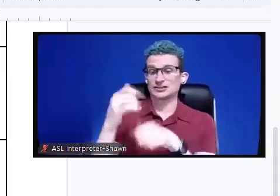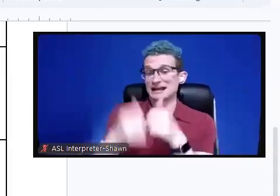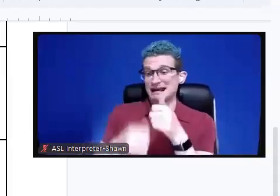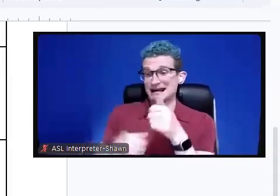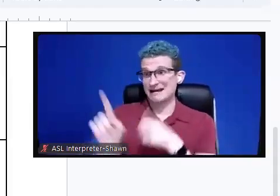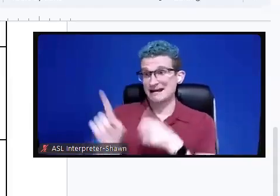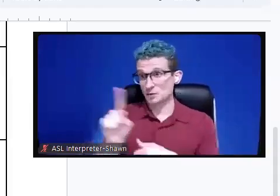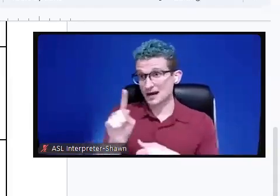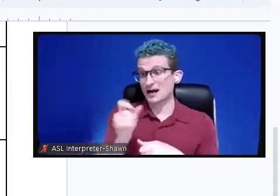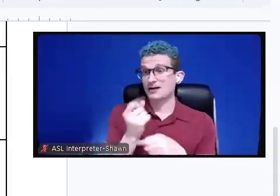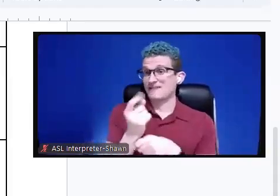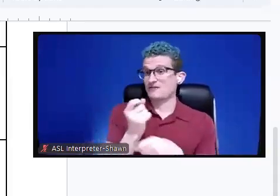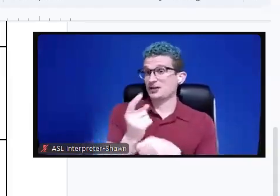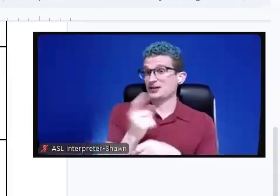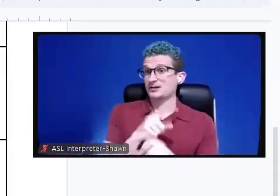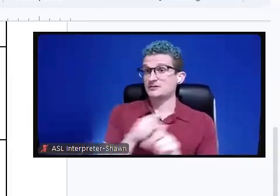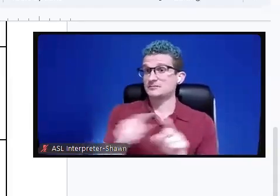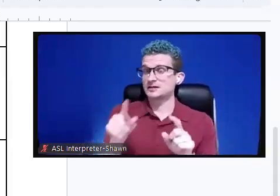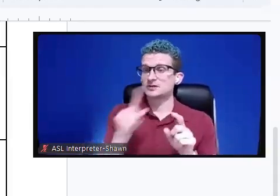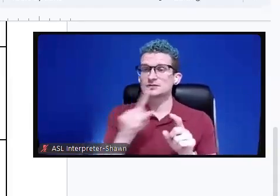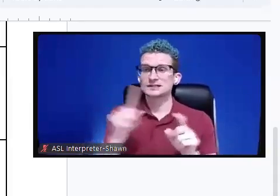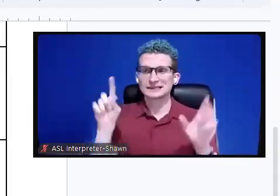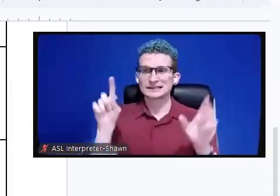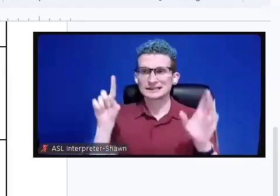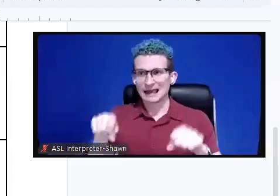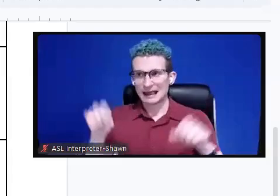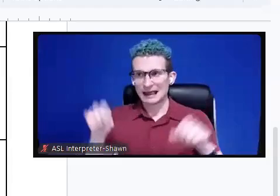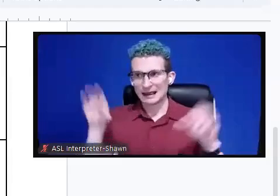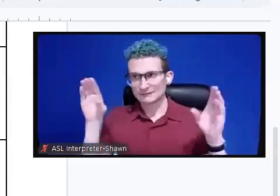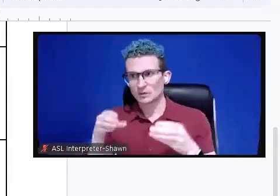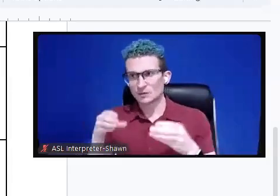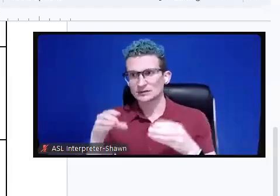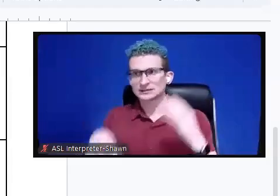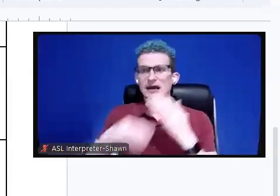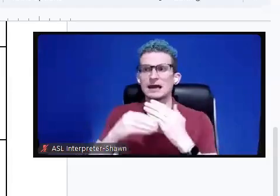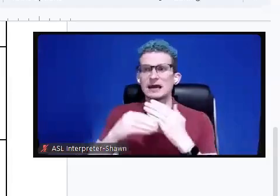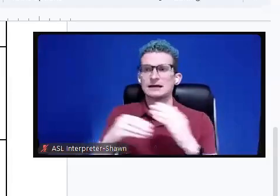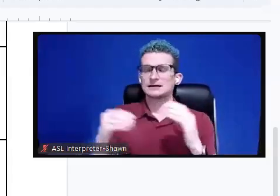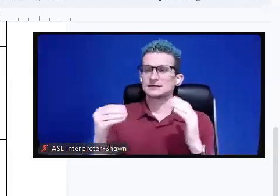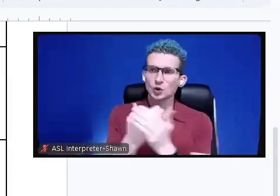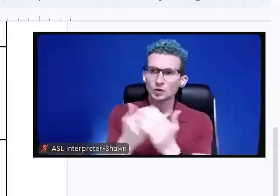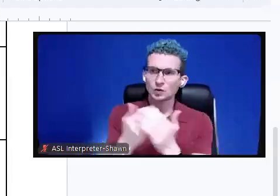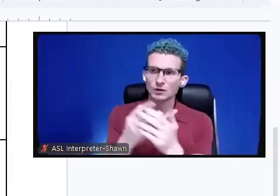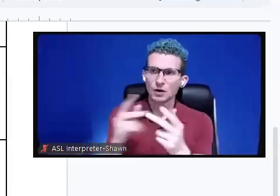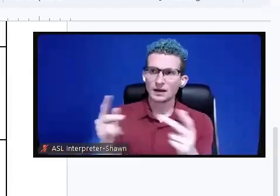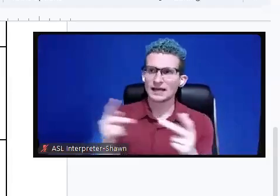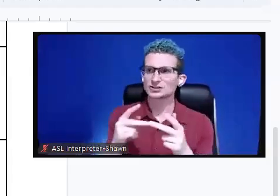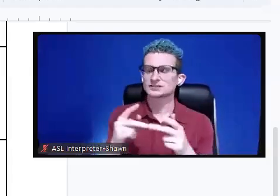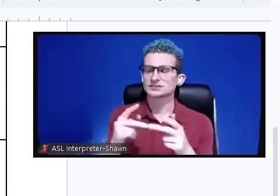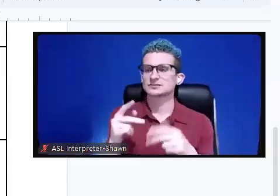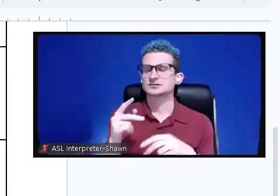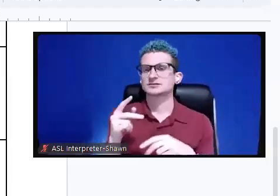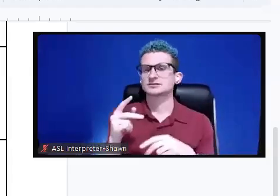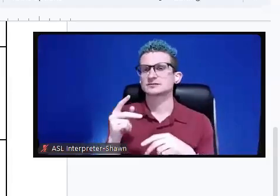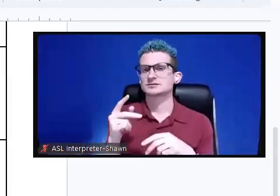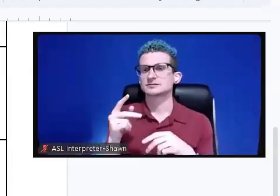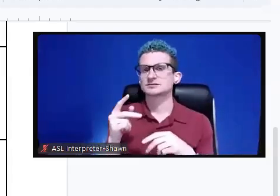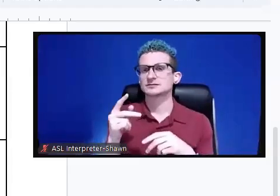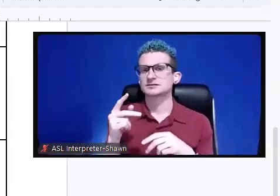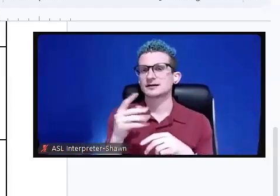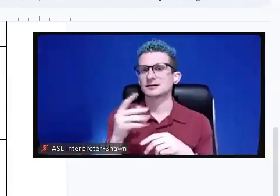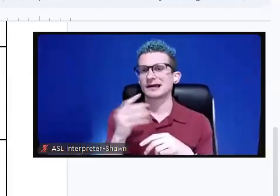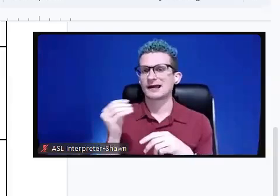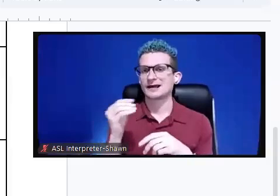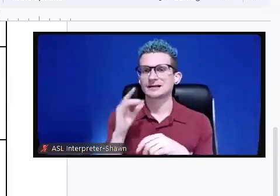really focus on adding additional locations and really getting into those rural communities, just like